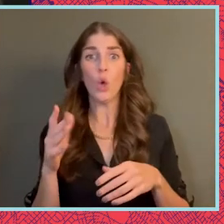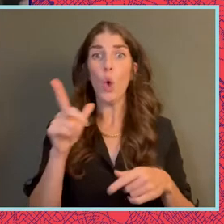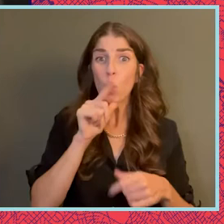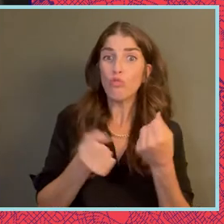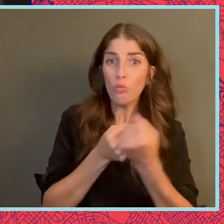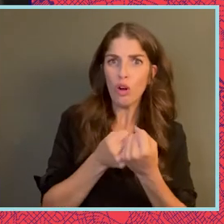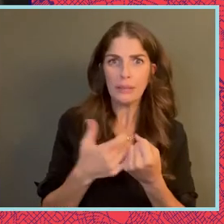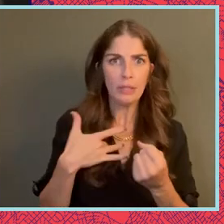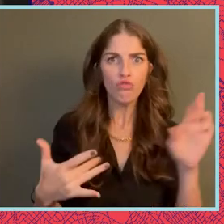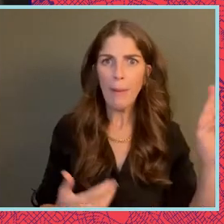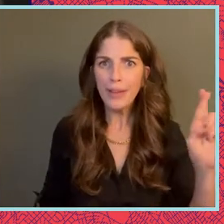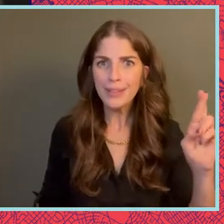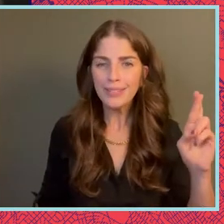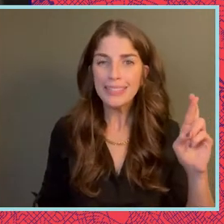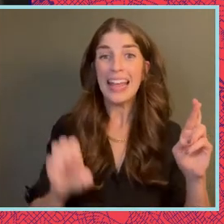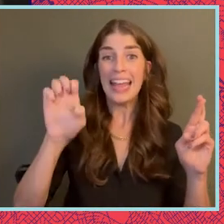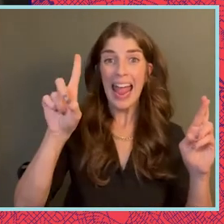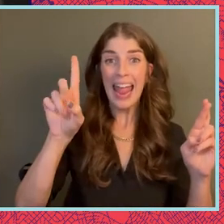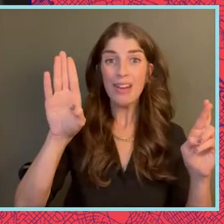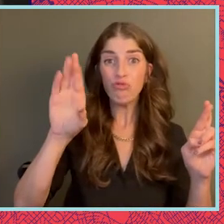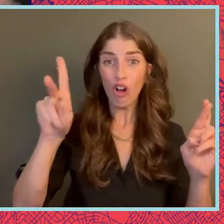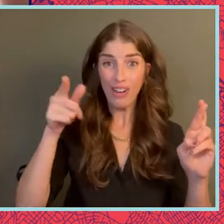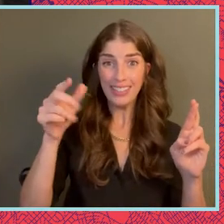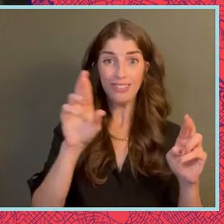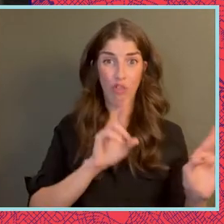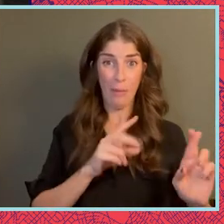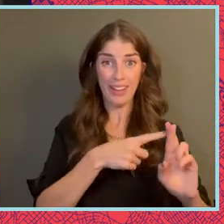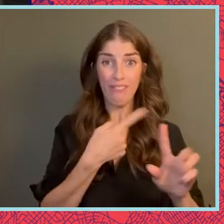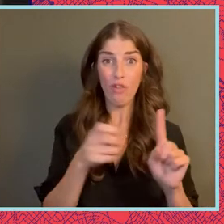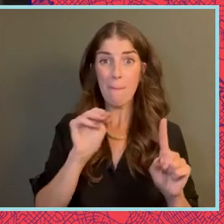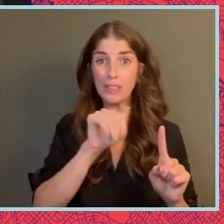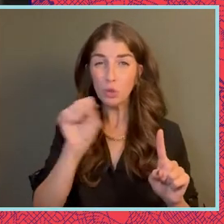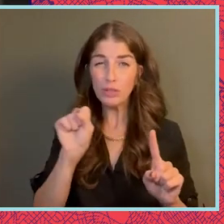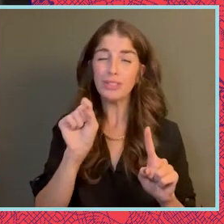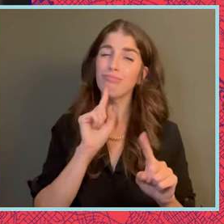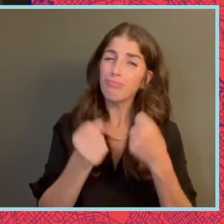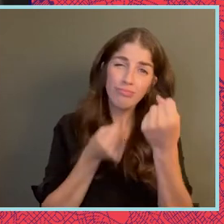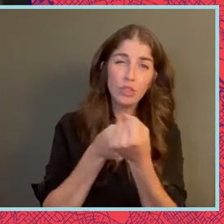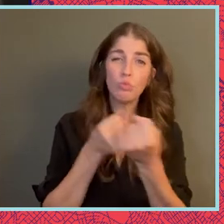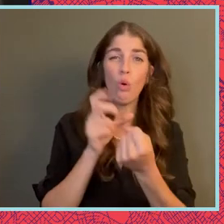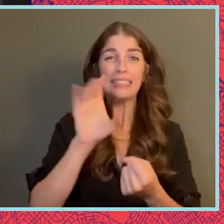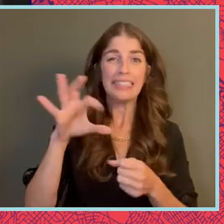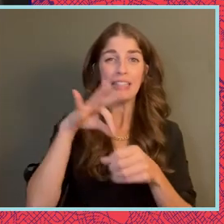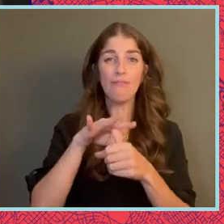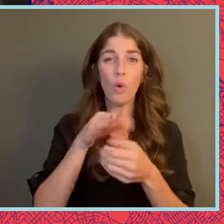Ed Brooke, the senator from Massachusetts, Republican, was a co-sponsor of the D.C. Voting Rights Amendment.